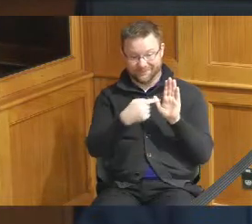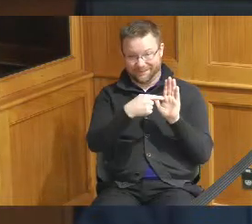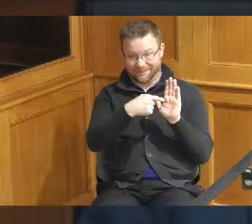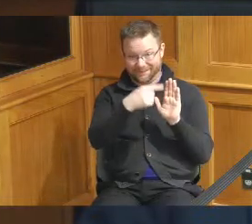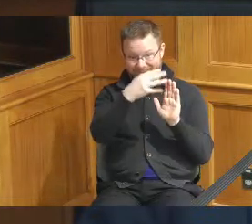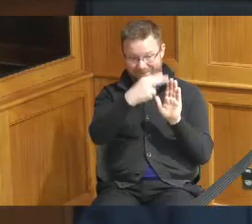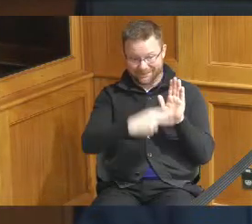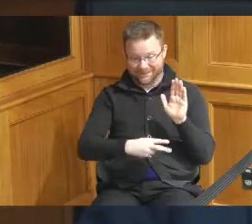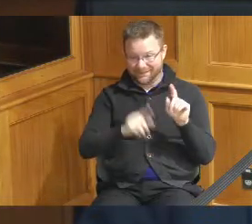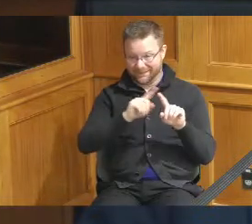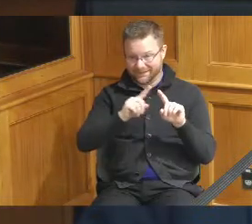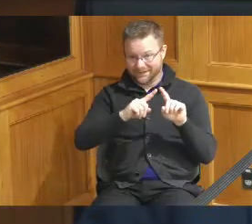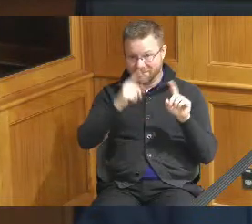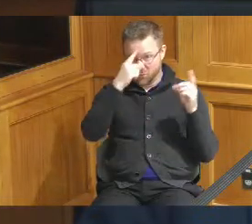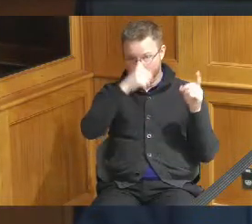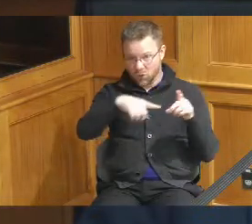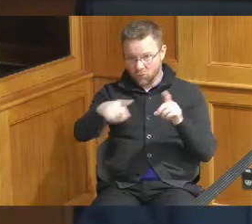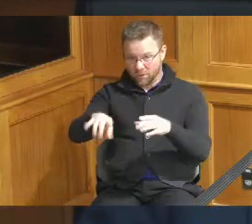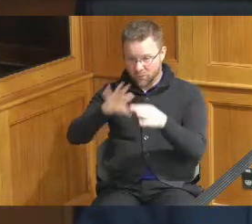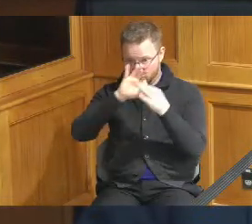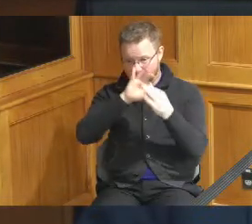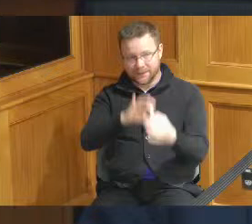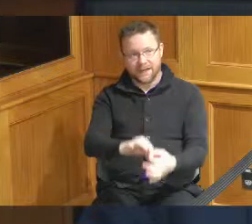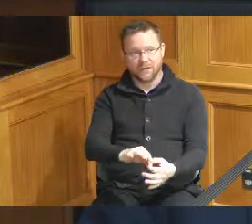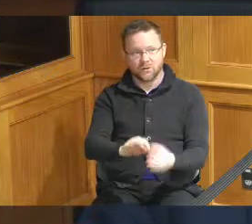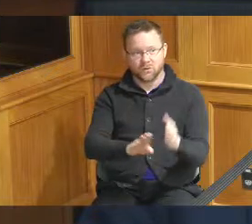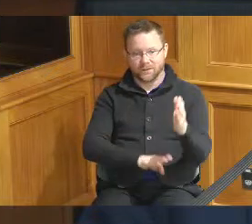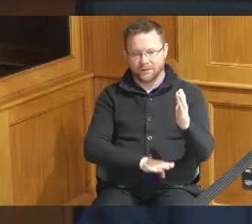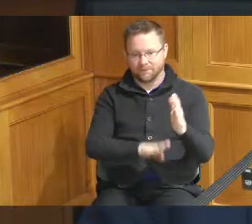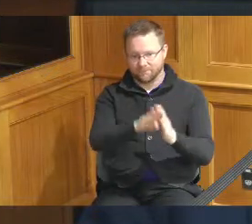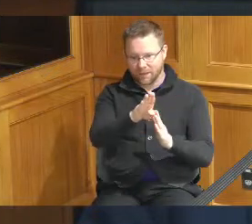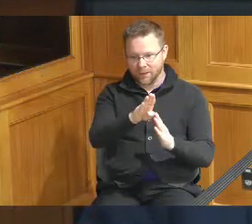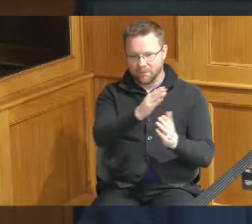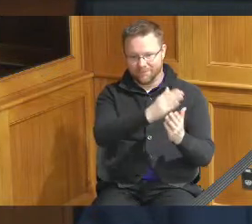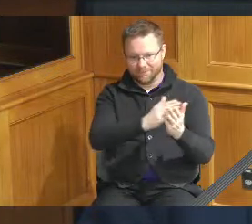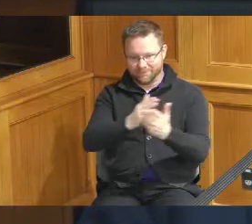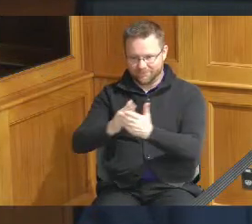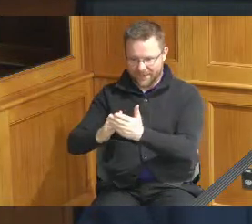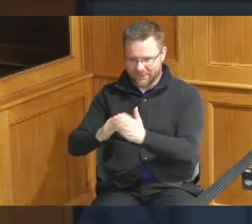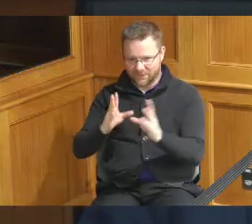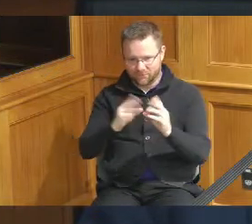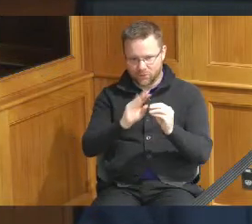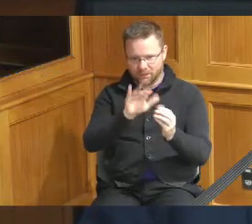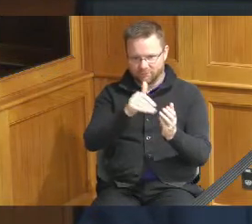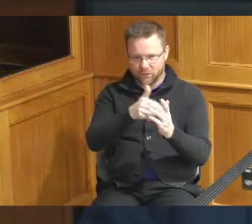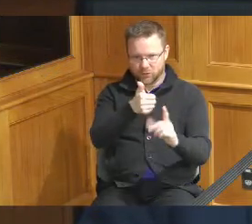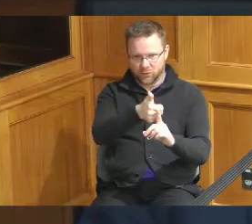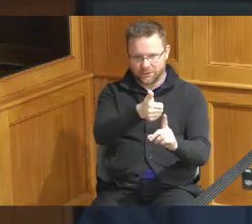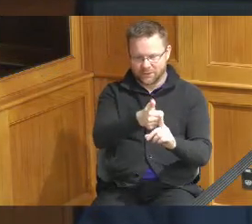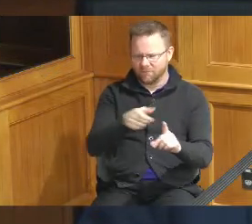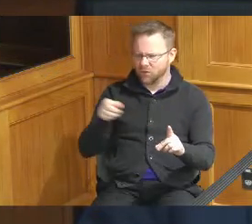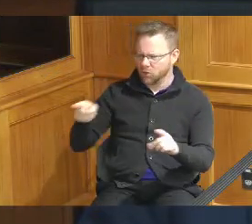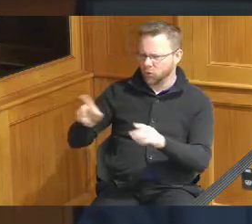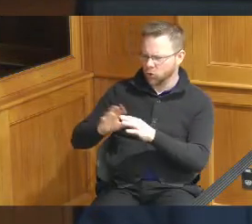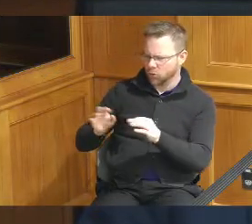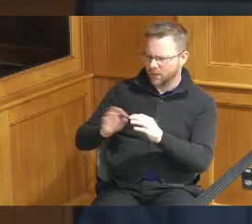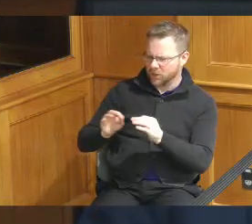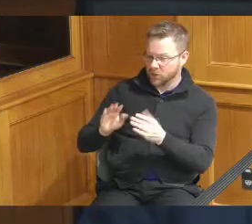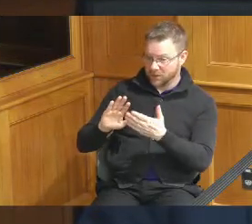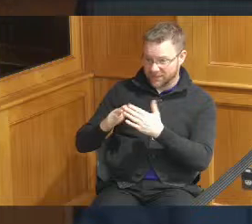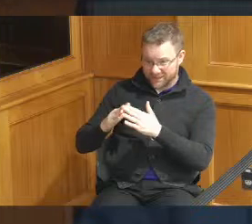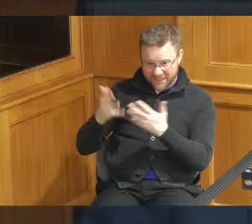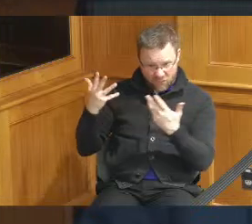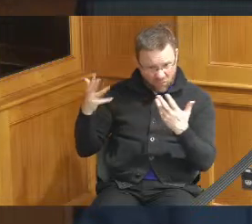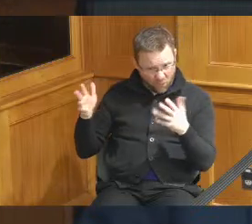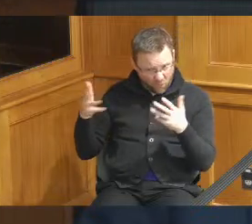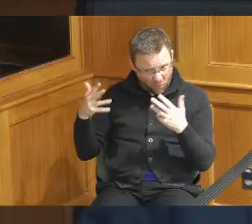different agreements related to the development phases of the convention center. You said that the city, have they taken